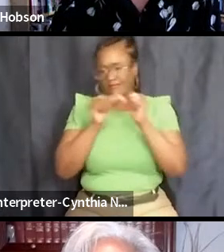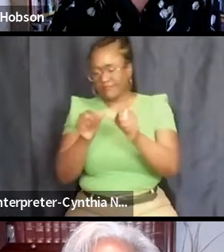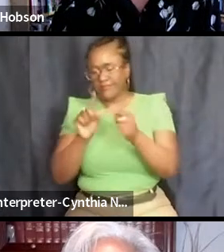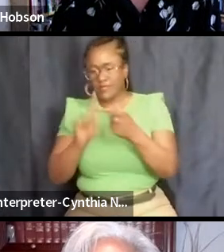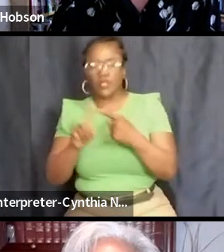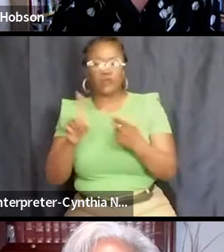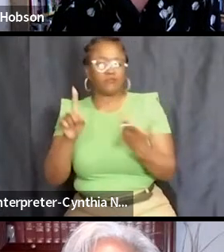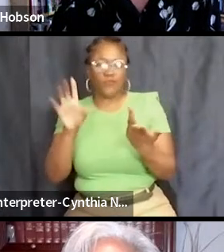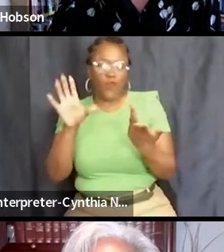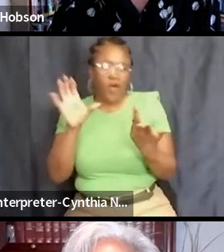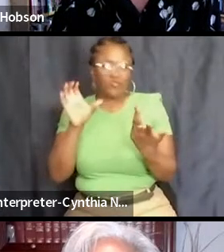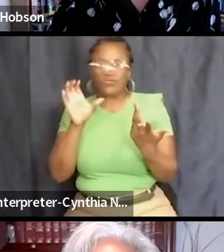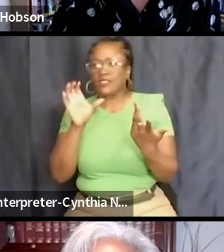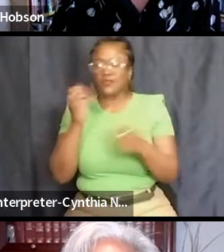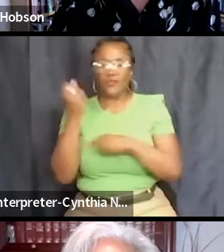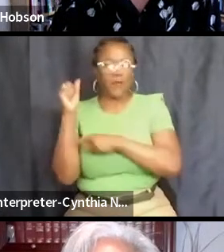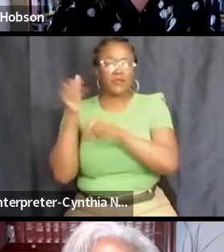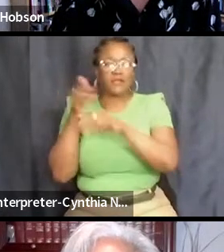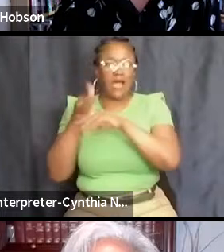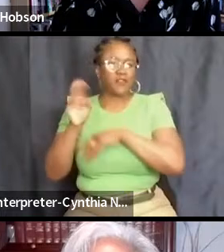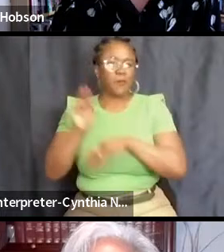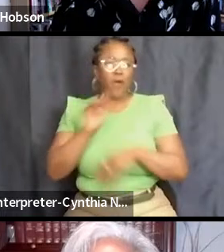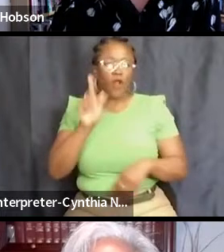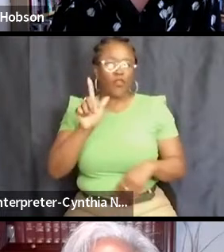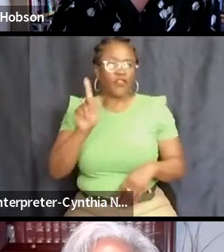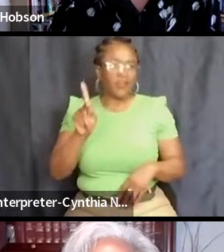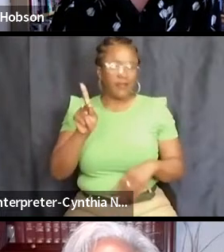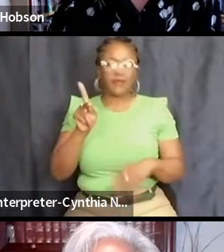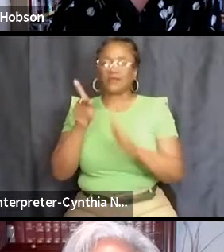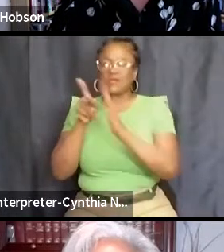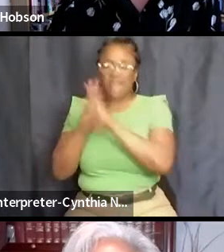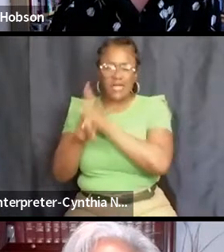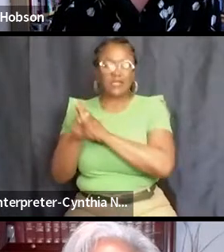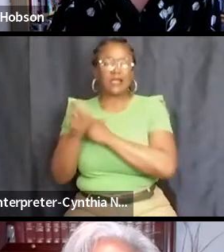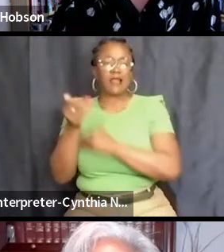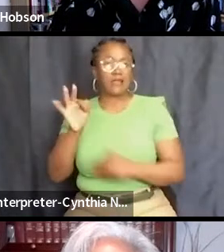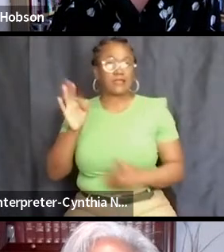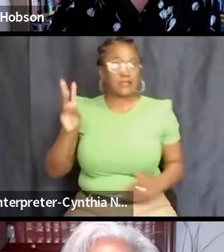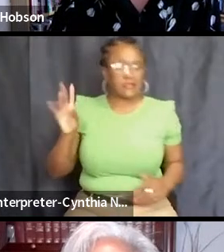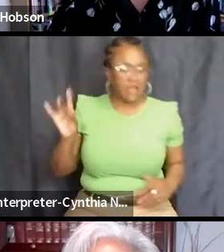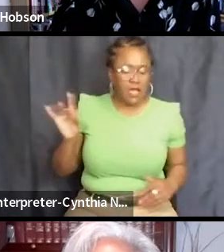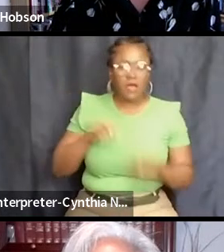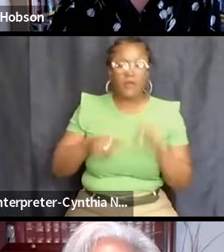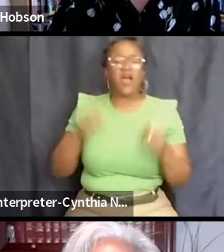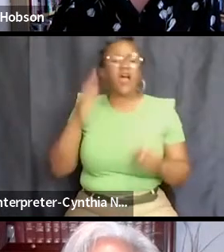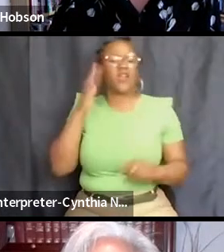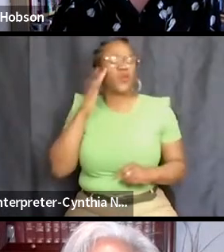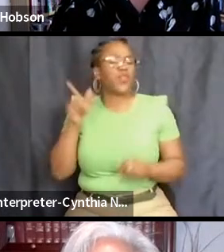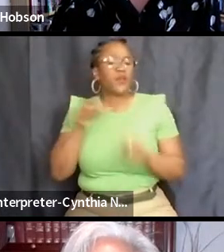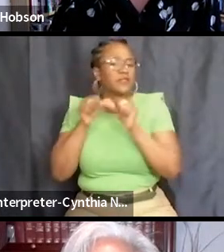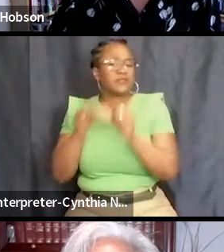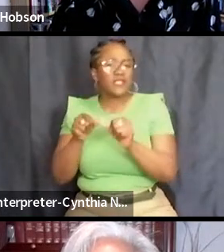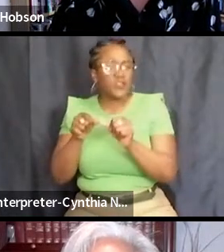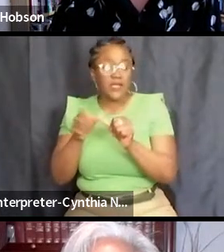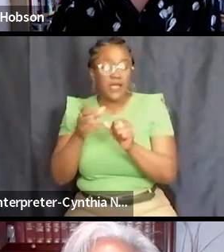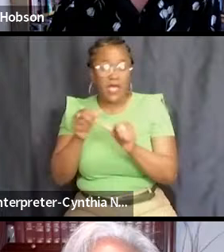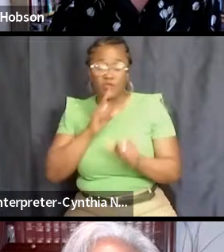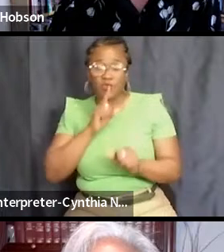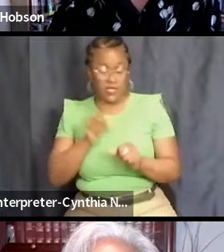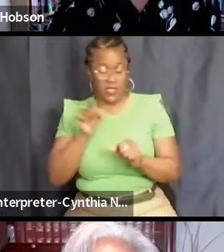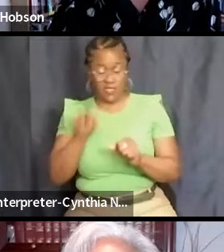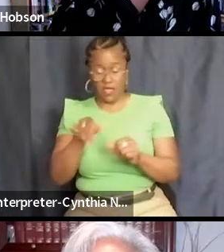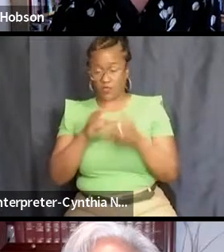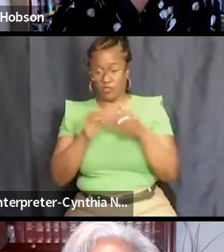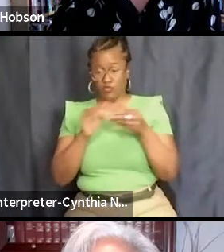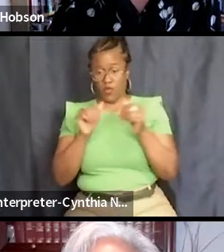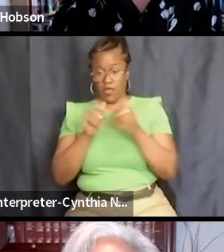100 or so rebellions after Martin Luther King's assassination in 1968. But I knew that they were continuing and that this actually was really a story of how